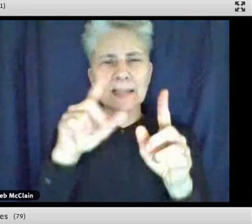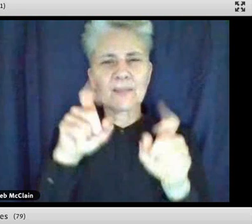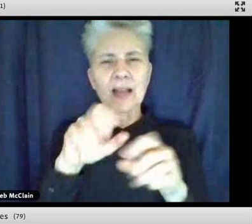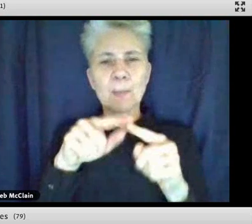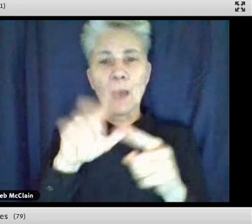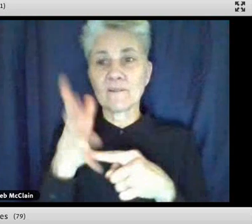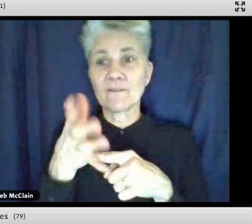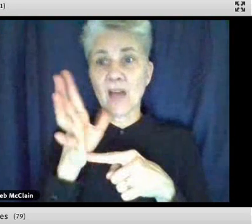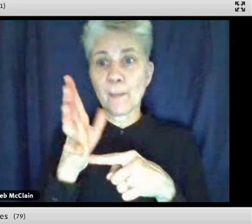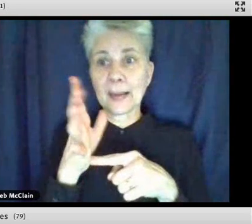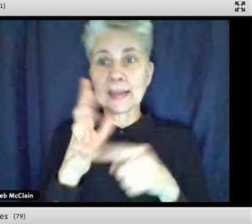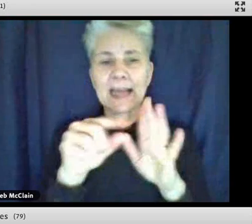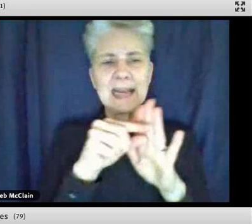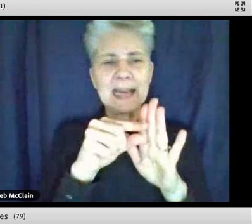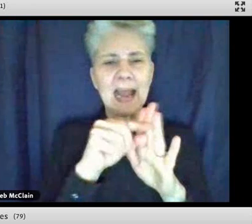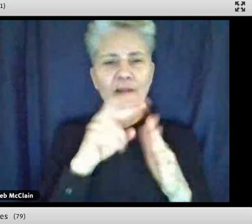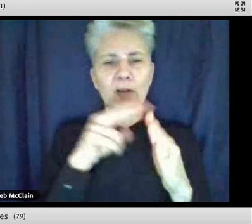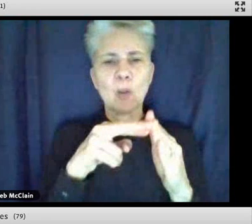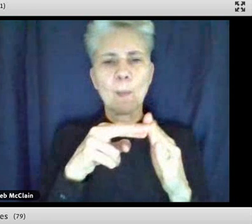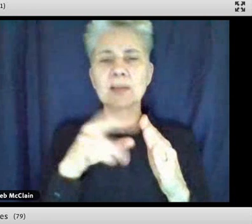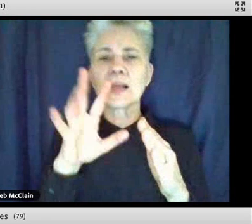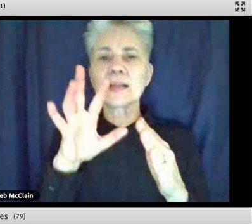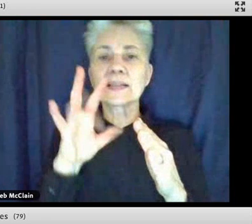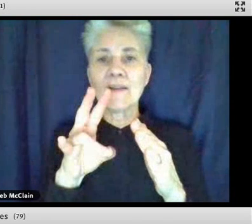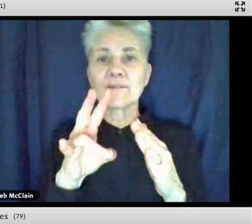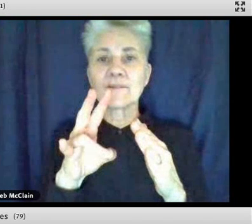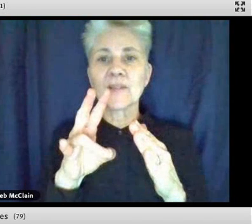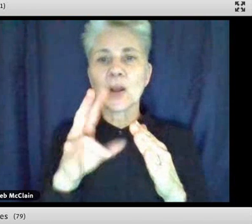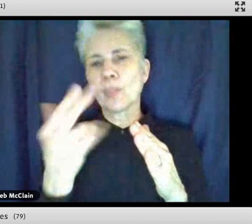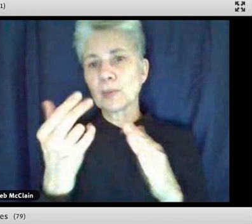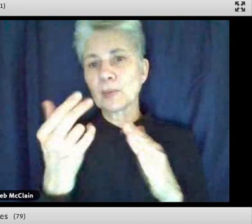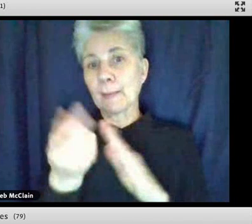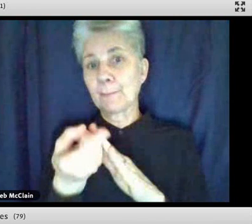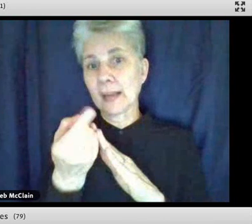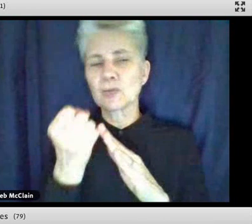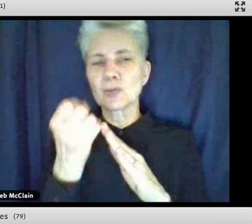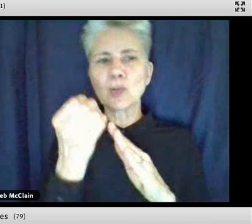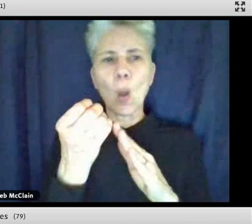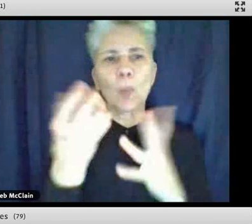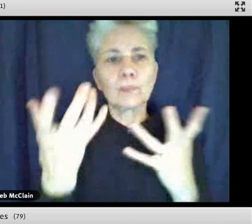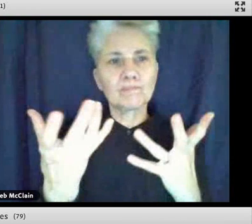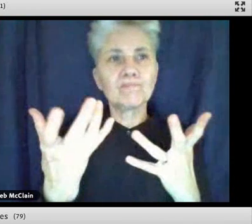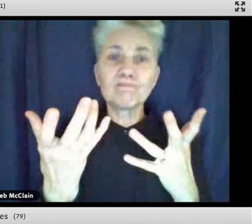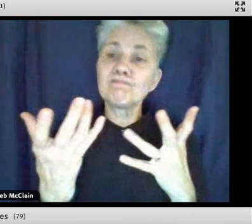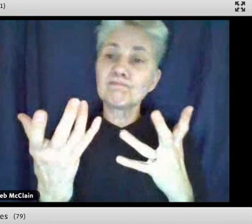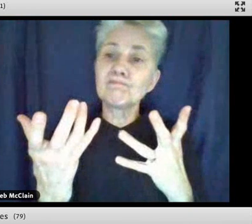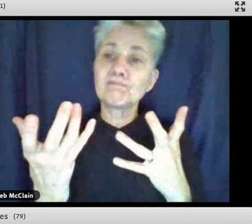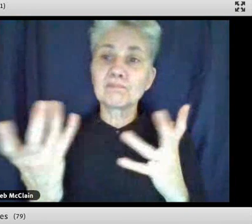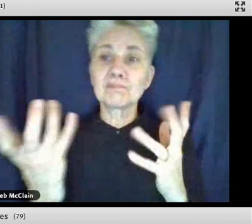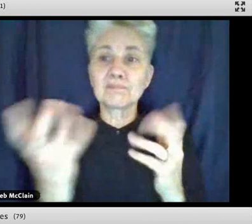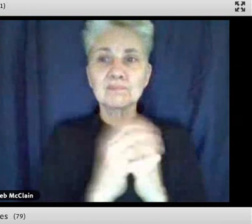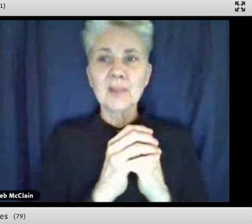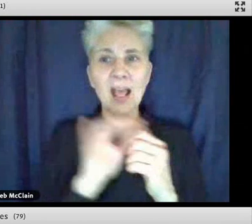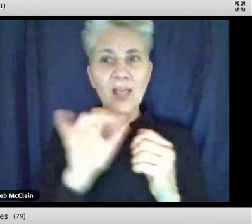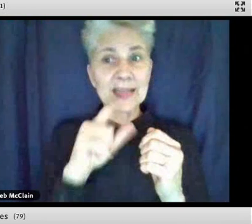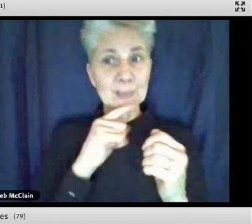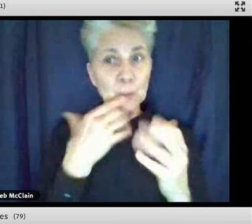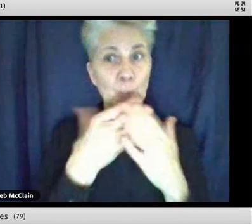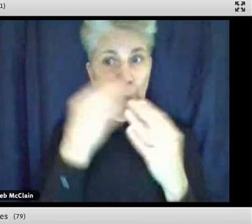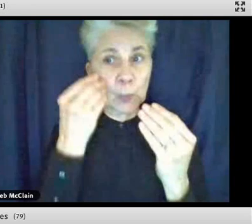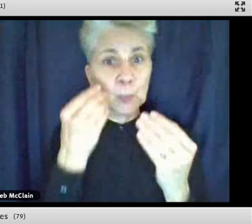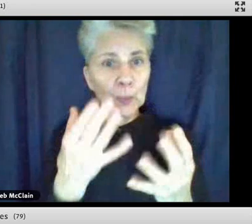5 minutes and negative results in about in about 13. So that's some good news.